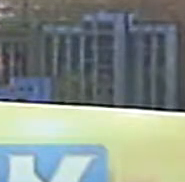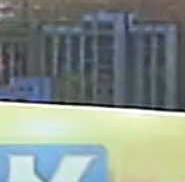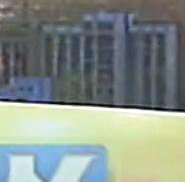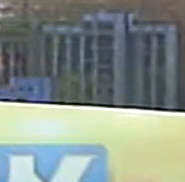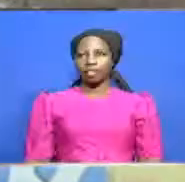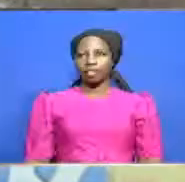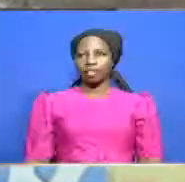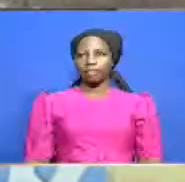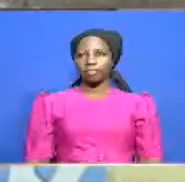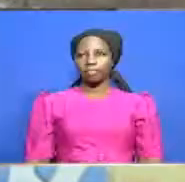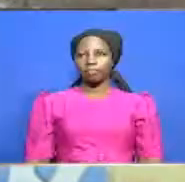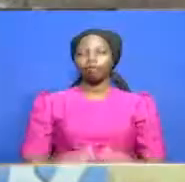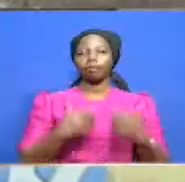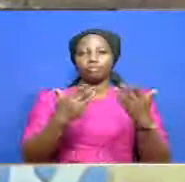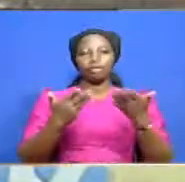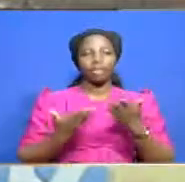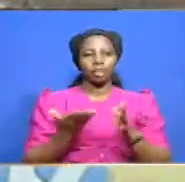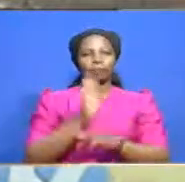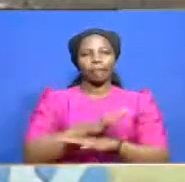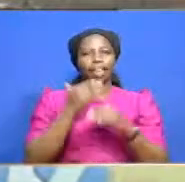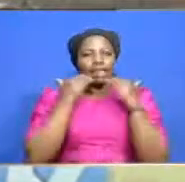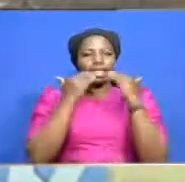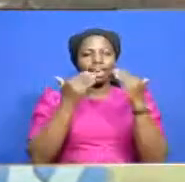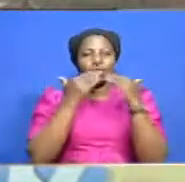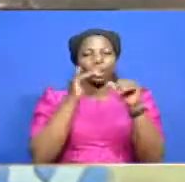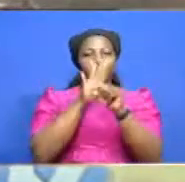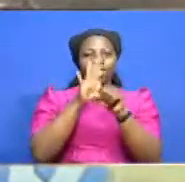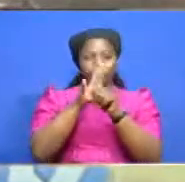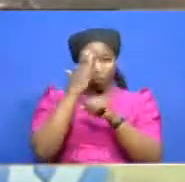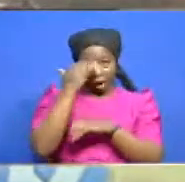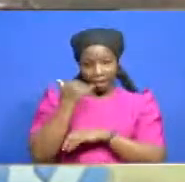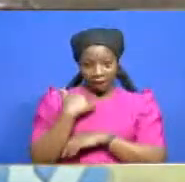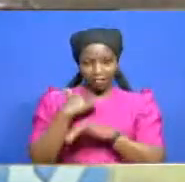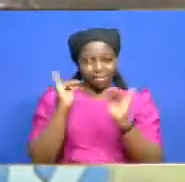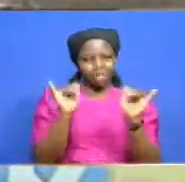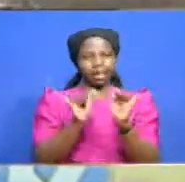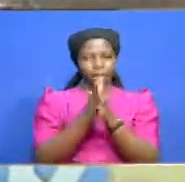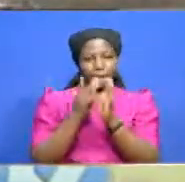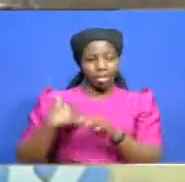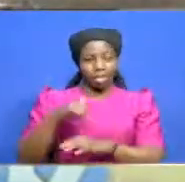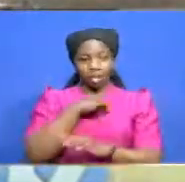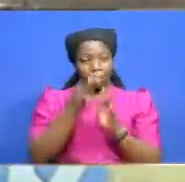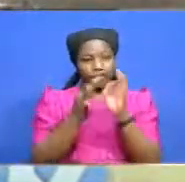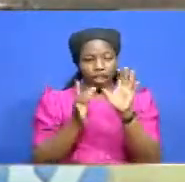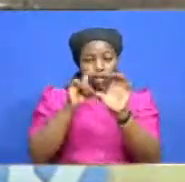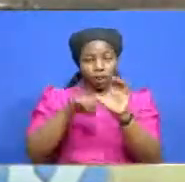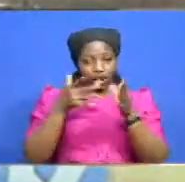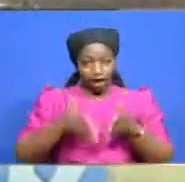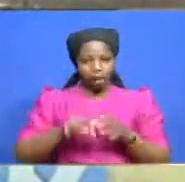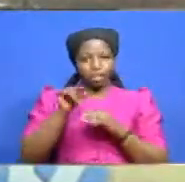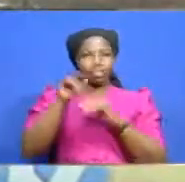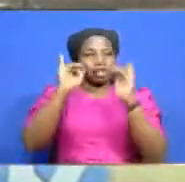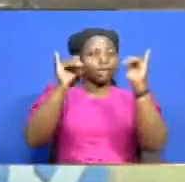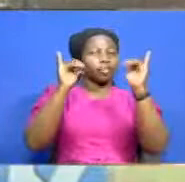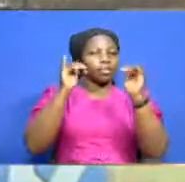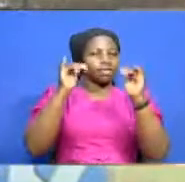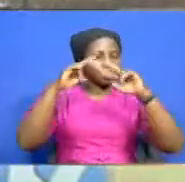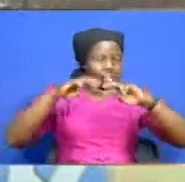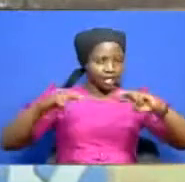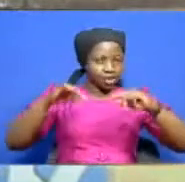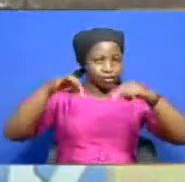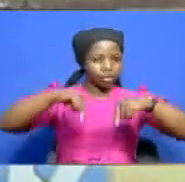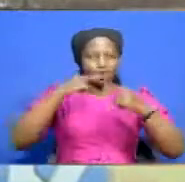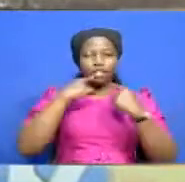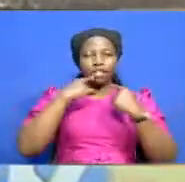Welcome back and thank you so much for staying with us. In case you're just joining us, this is Newscheck, and today we are talking about the status